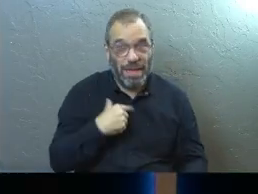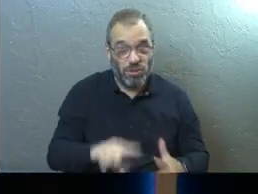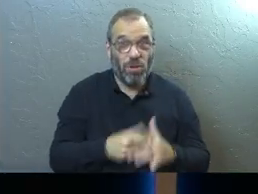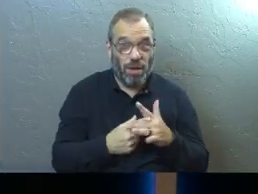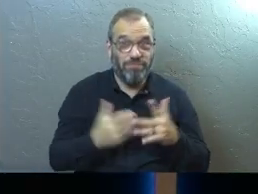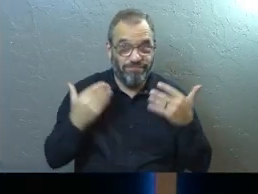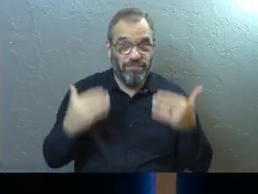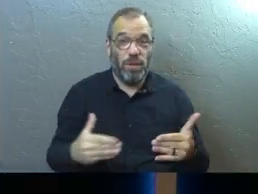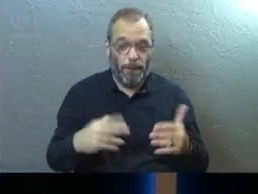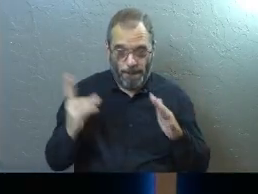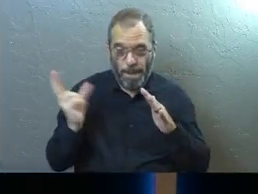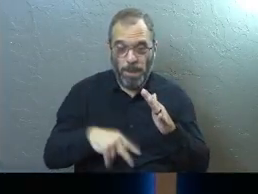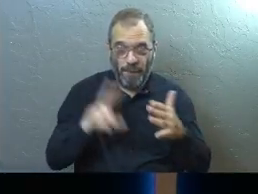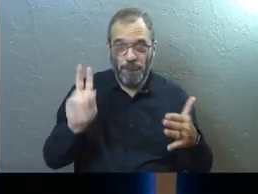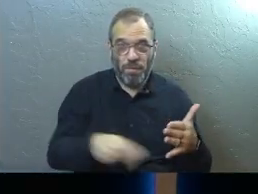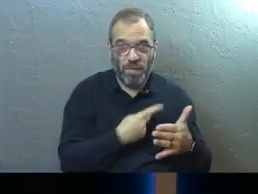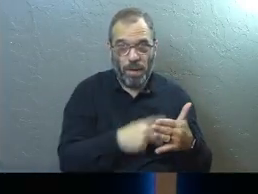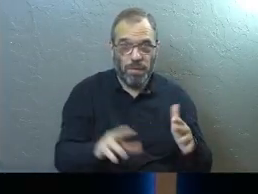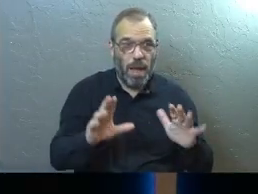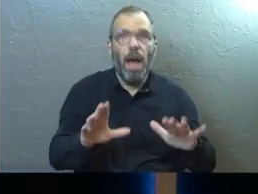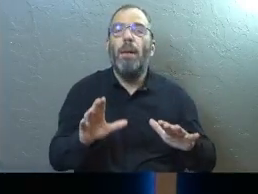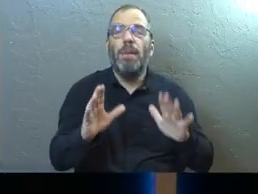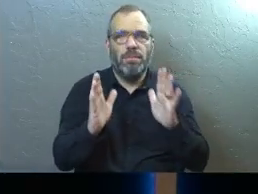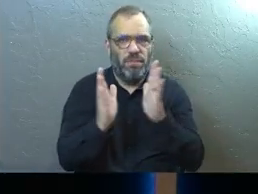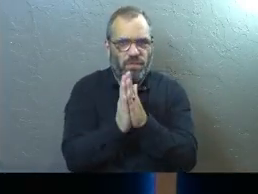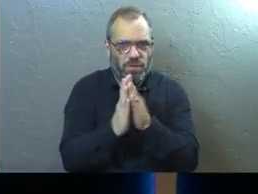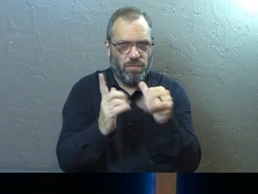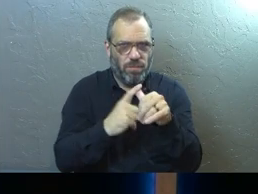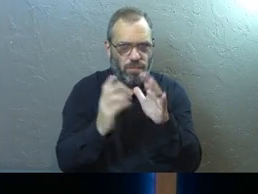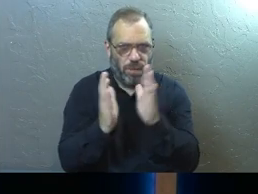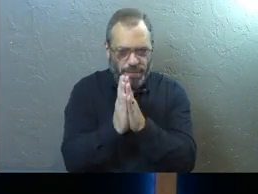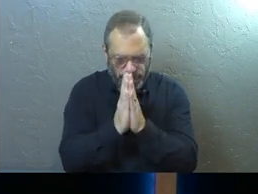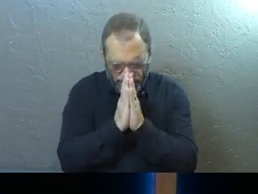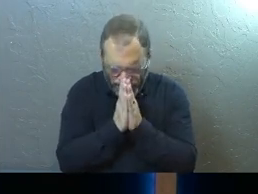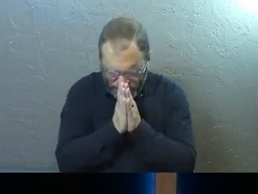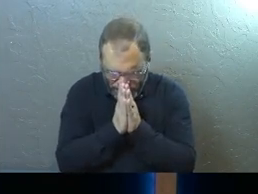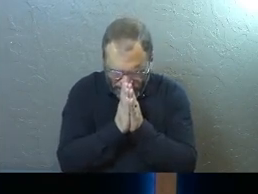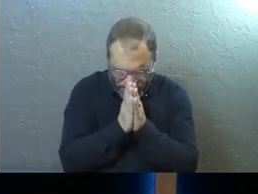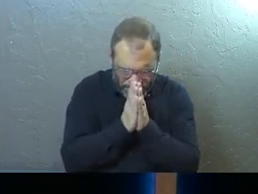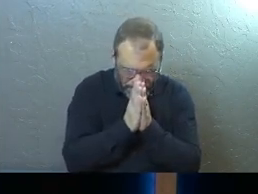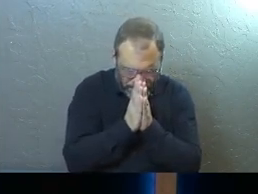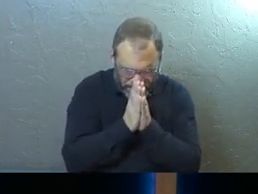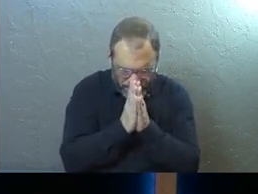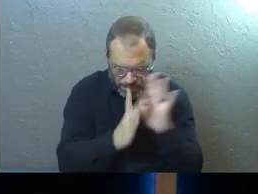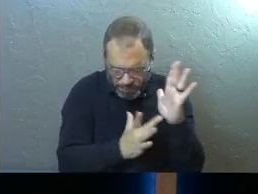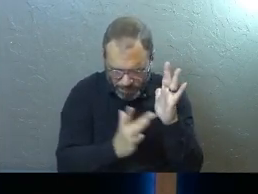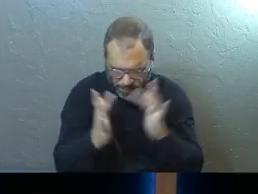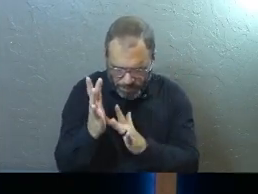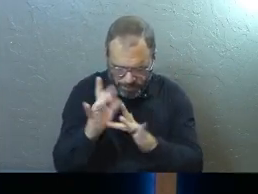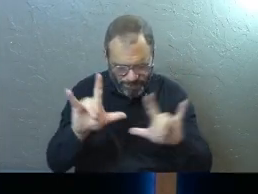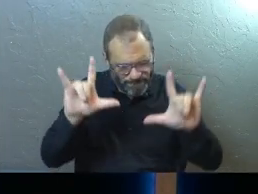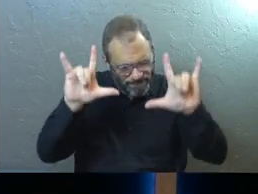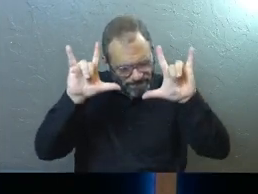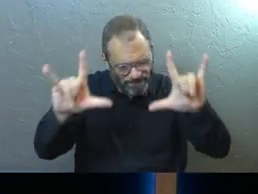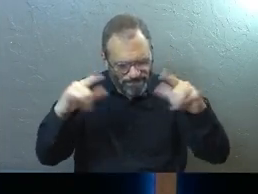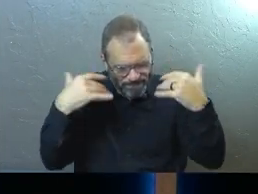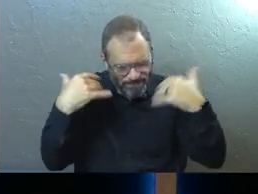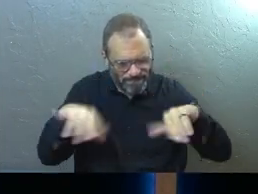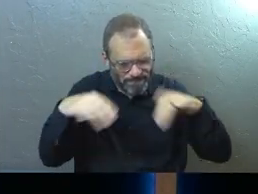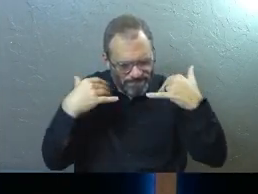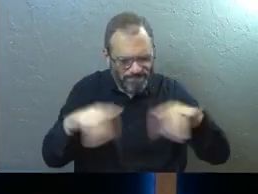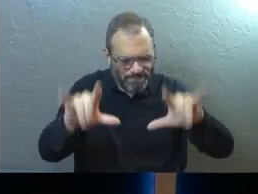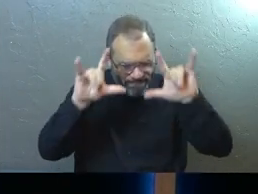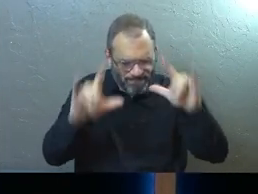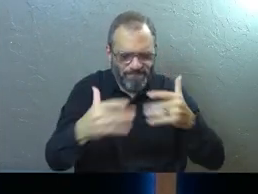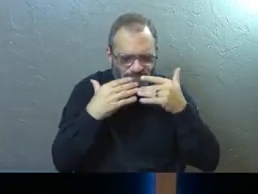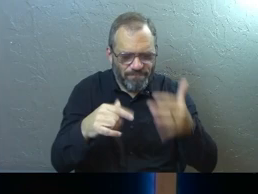going to jump in, and we're going to read Psalm 23. But I'd love to pray for us first before we do that. So let's pray together. Jesus, we love you so much, God, and we are so thankful